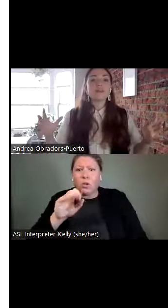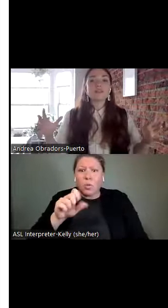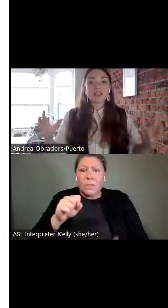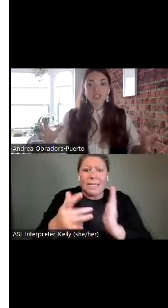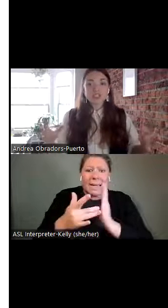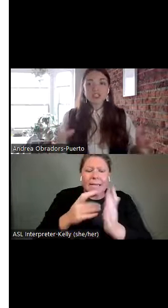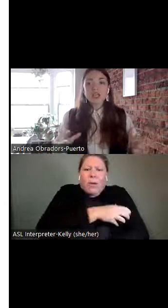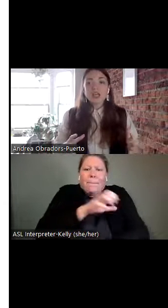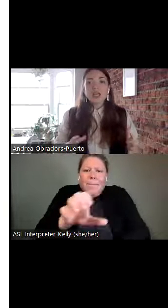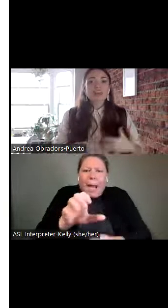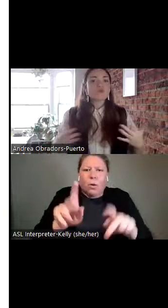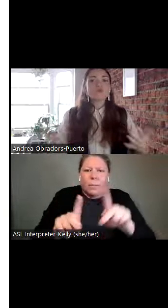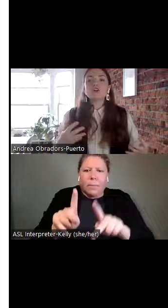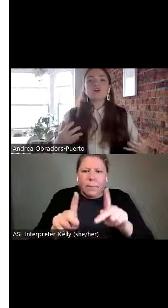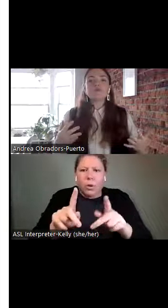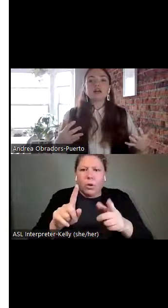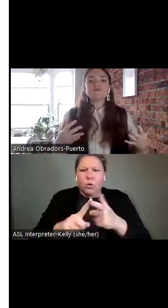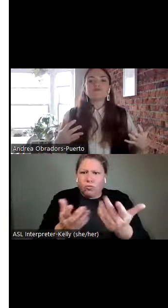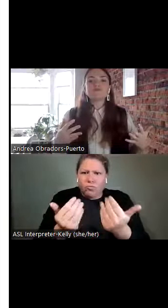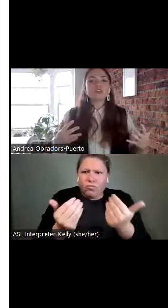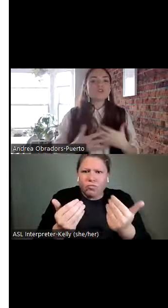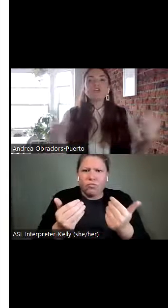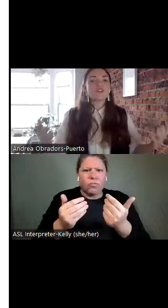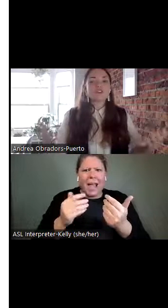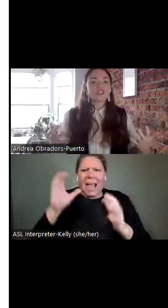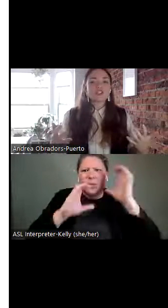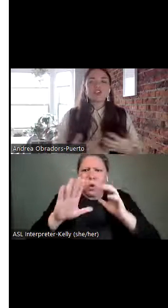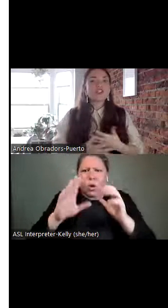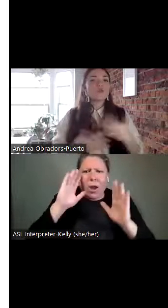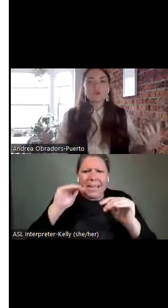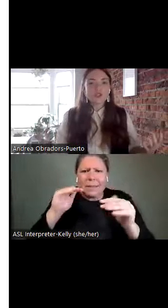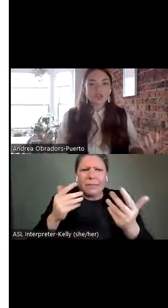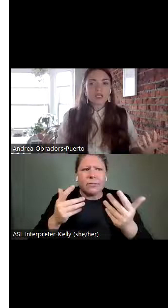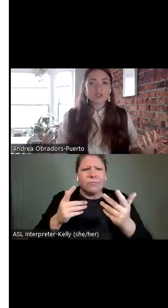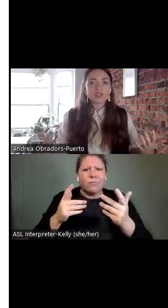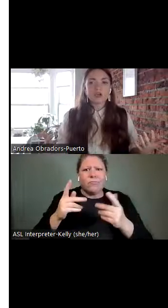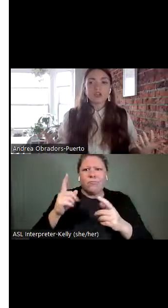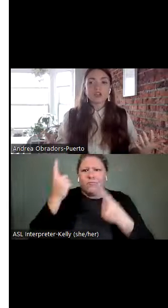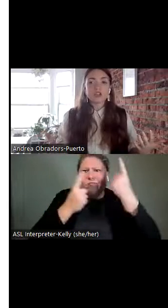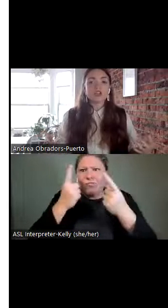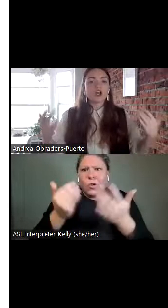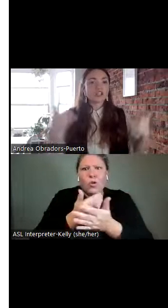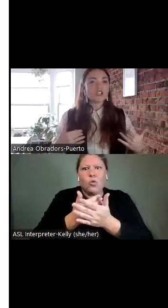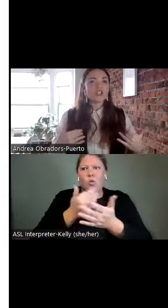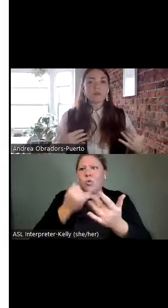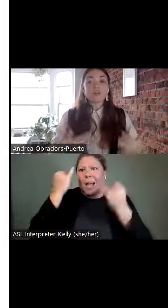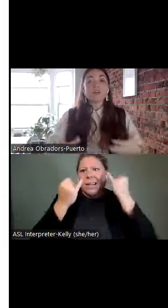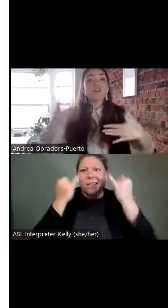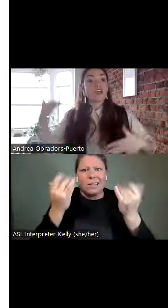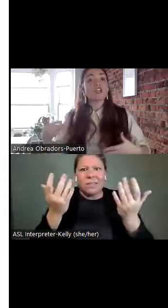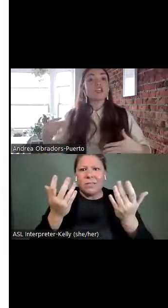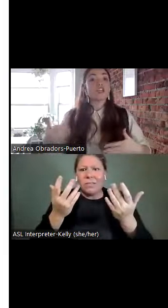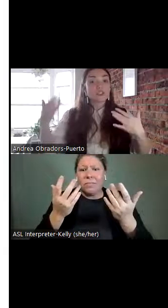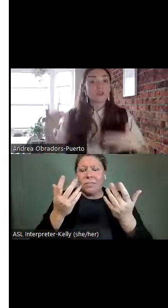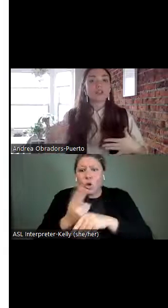their expectations and explore new scenarios and generate new opportunities on their knowledge, based on